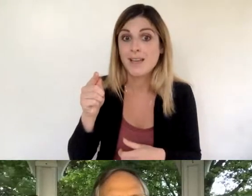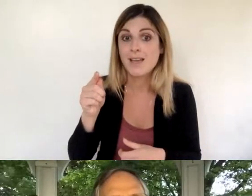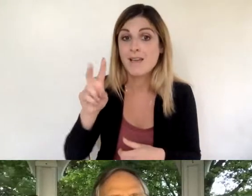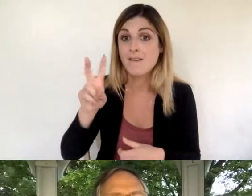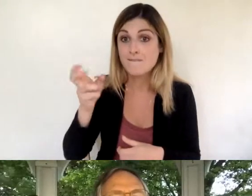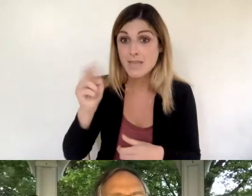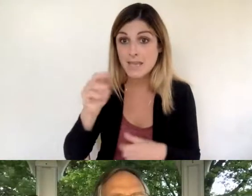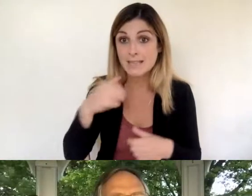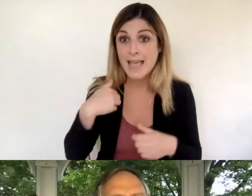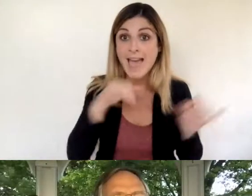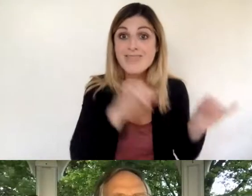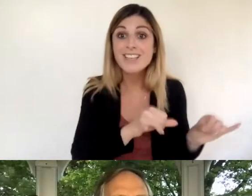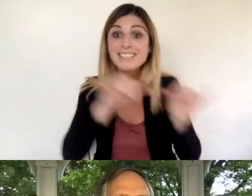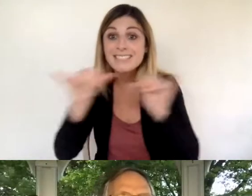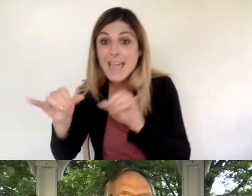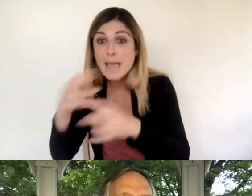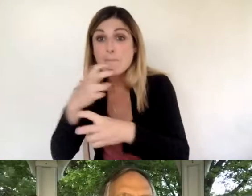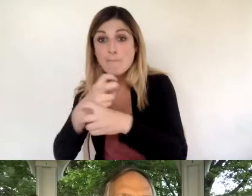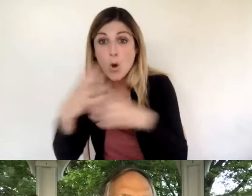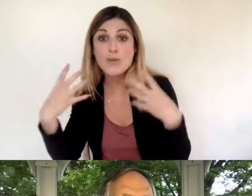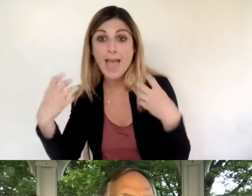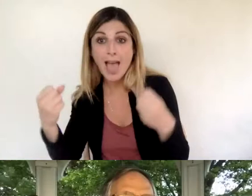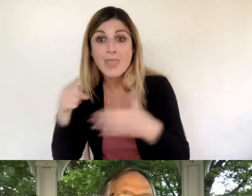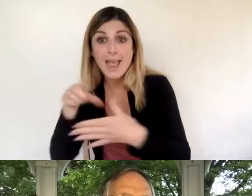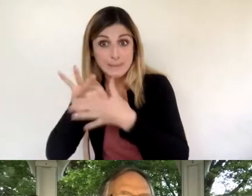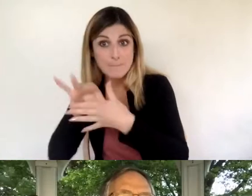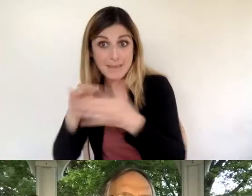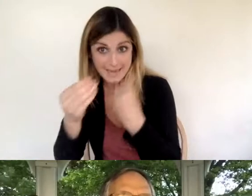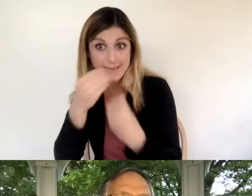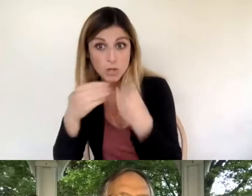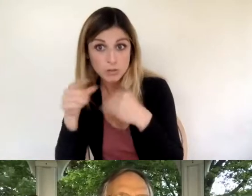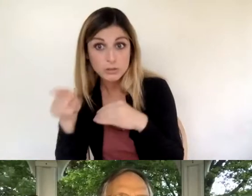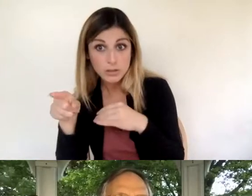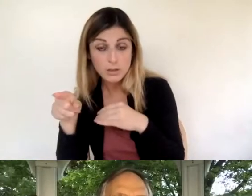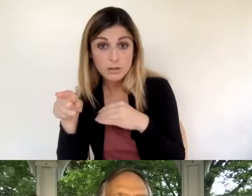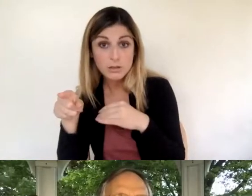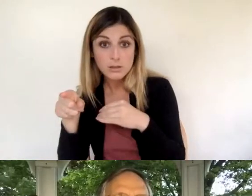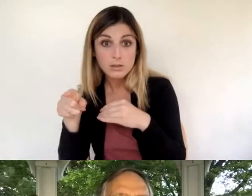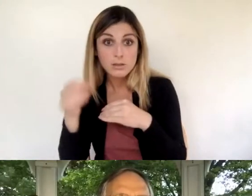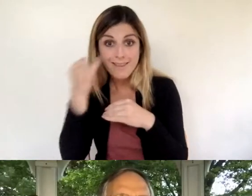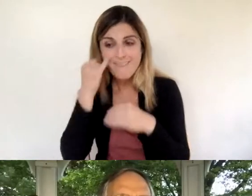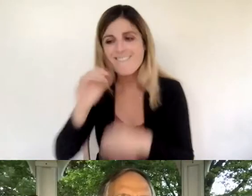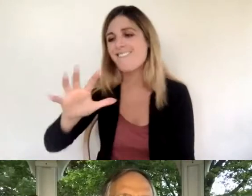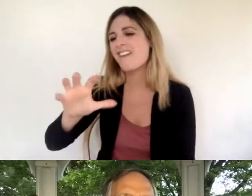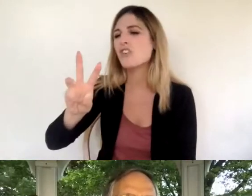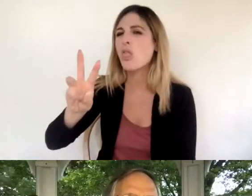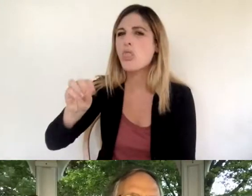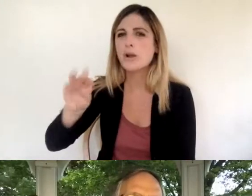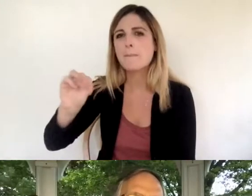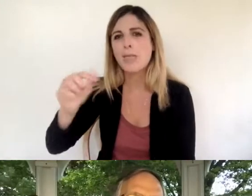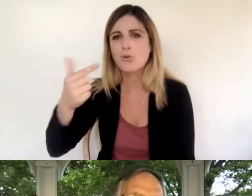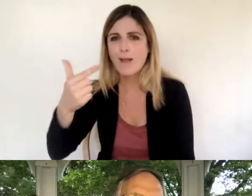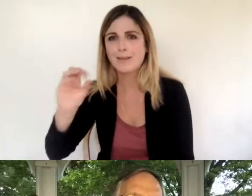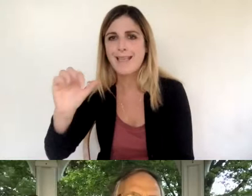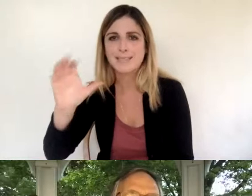bone health as meat eaters who were eating 530 milligrams of calcium at least. Right. That doesn't say that their bone health was